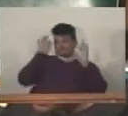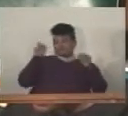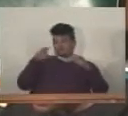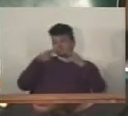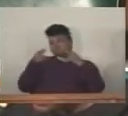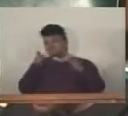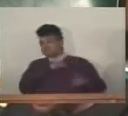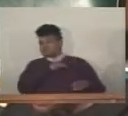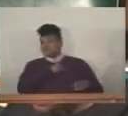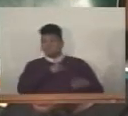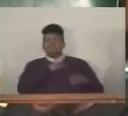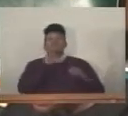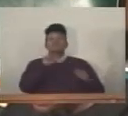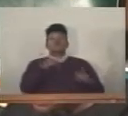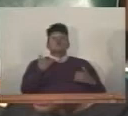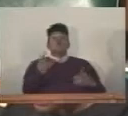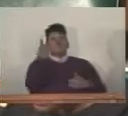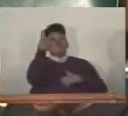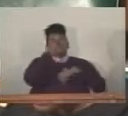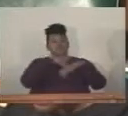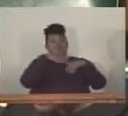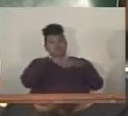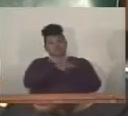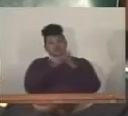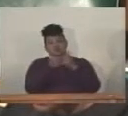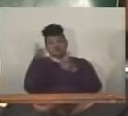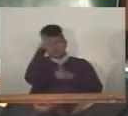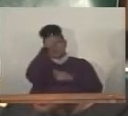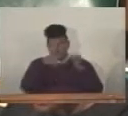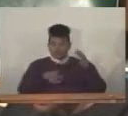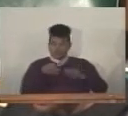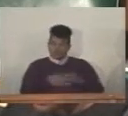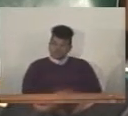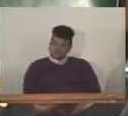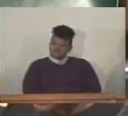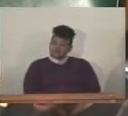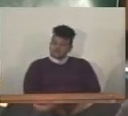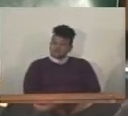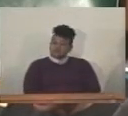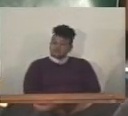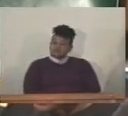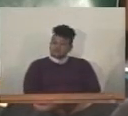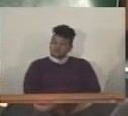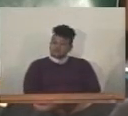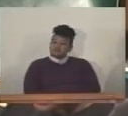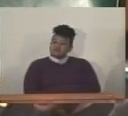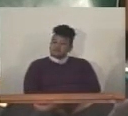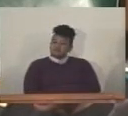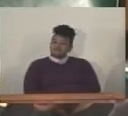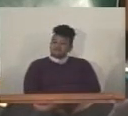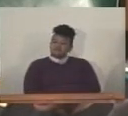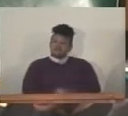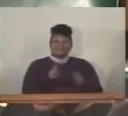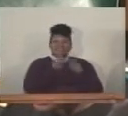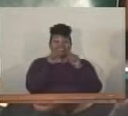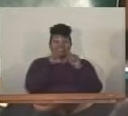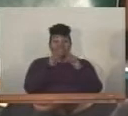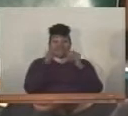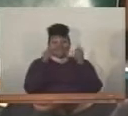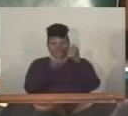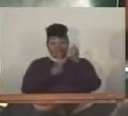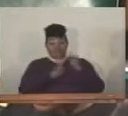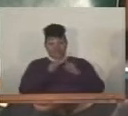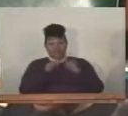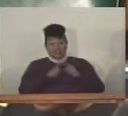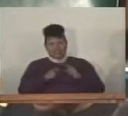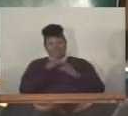where the joint offenses are a mix of offenses which are tried by judge sitting alone and judge sitting with jury, the joint offenses may